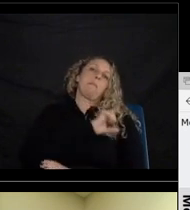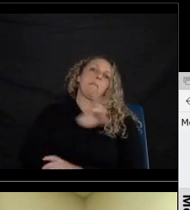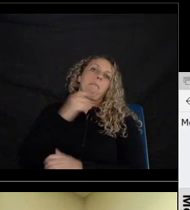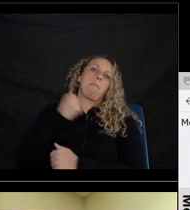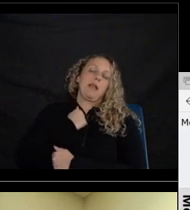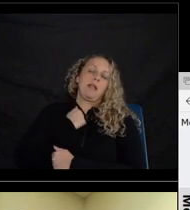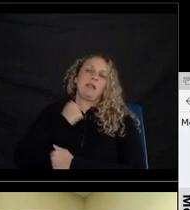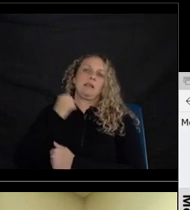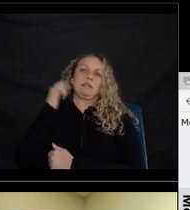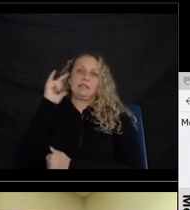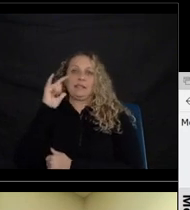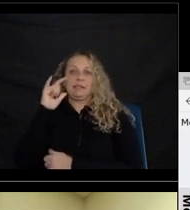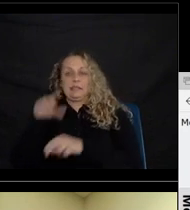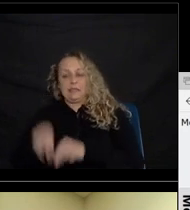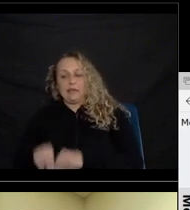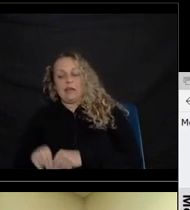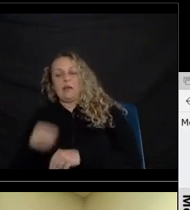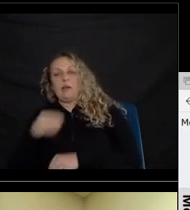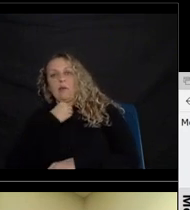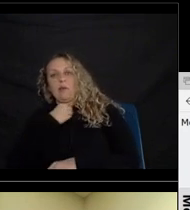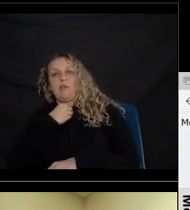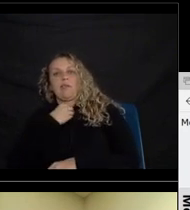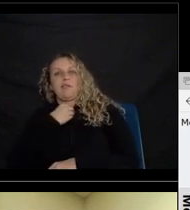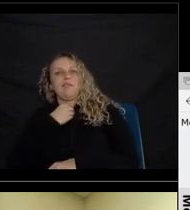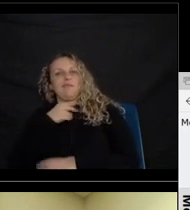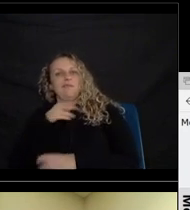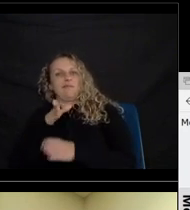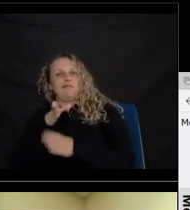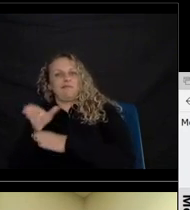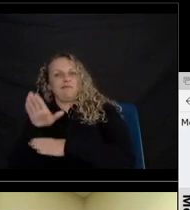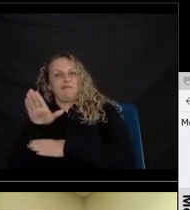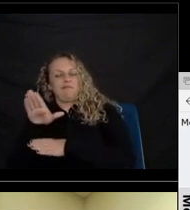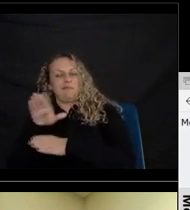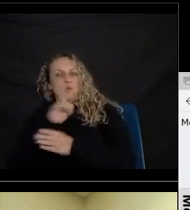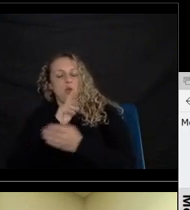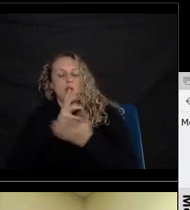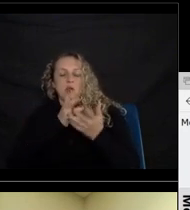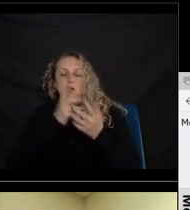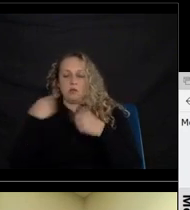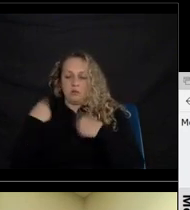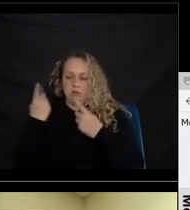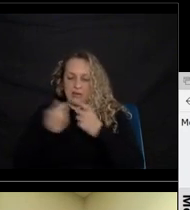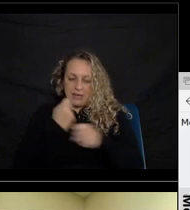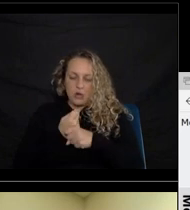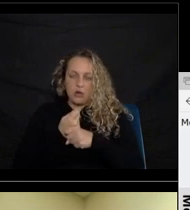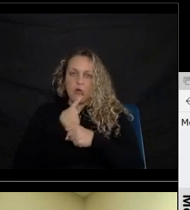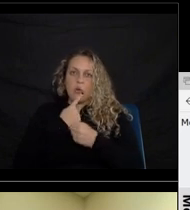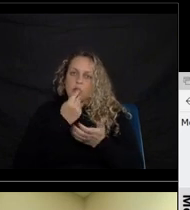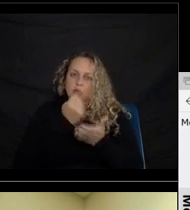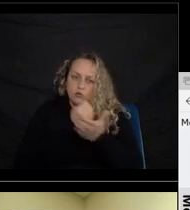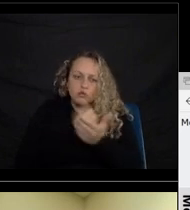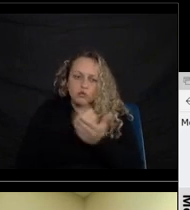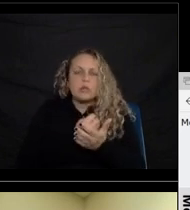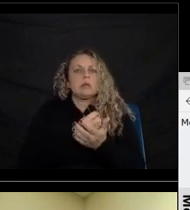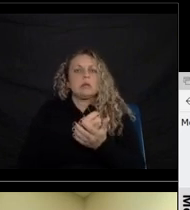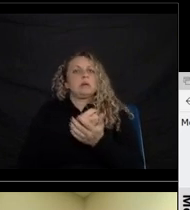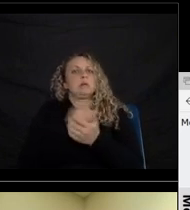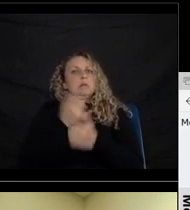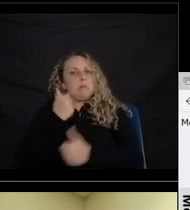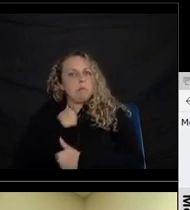For the last 10 years, he's worked very closely in treating these first responders, military